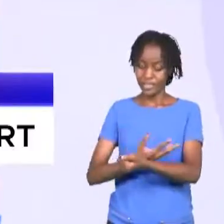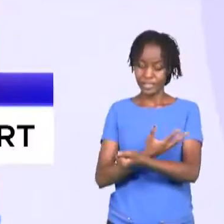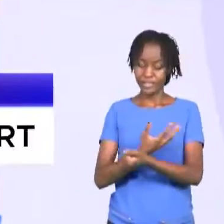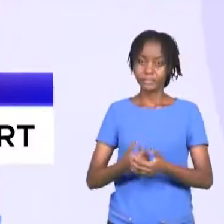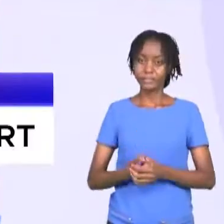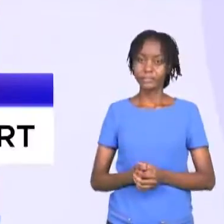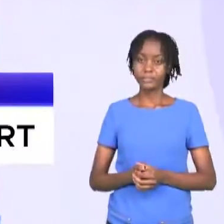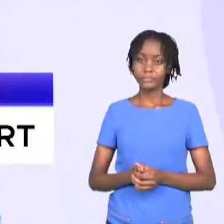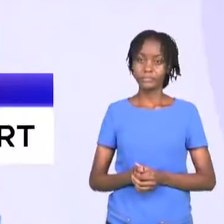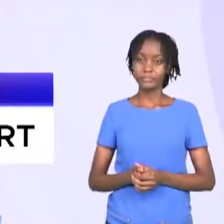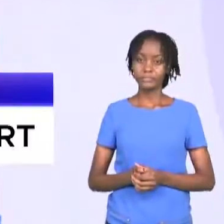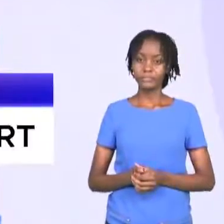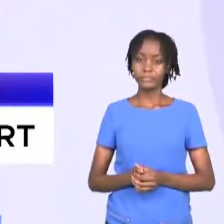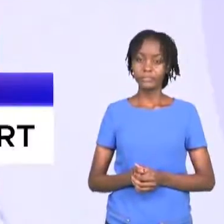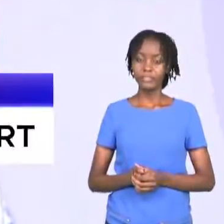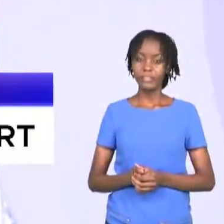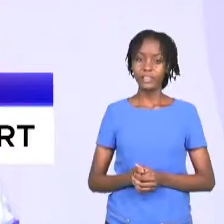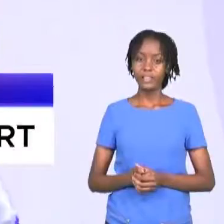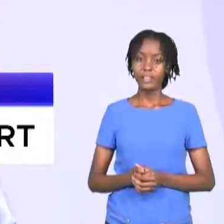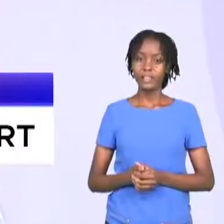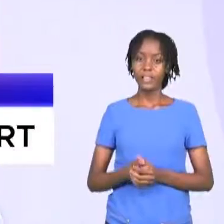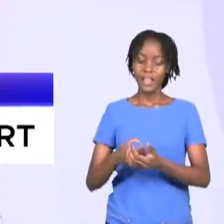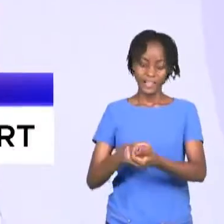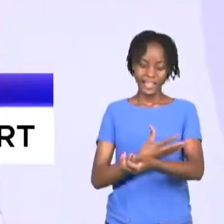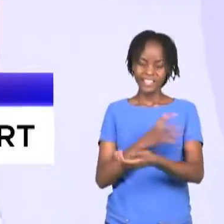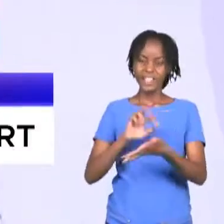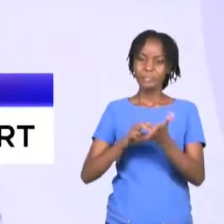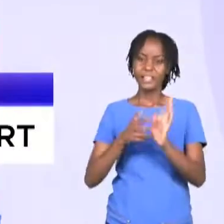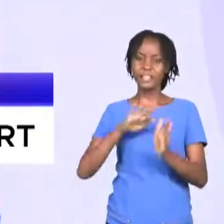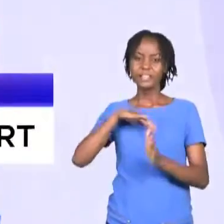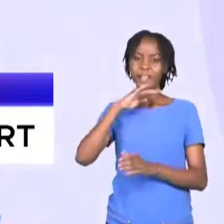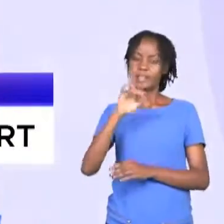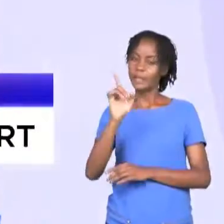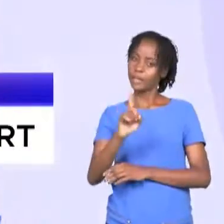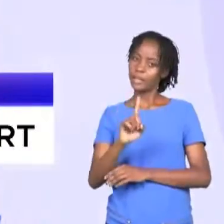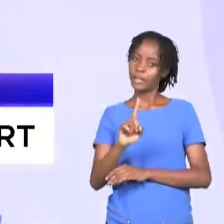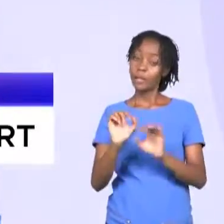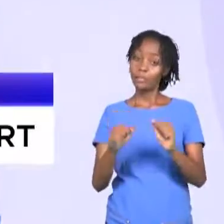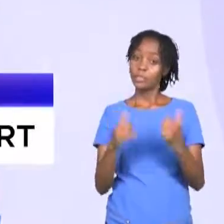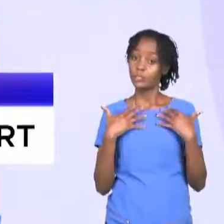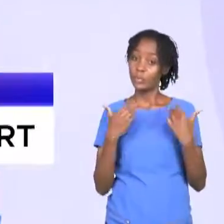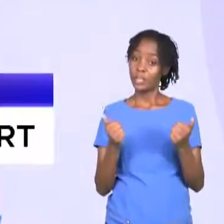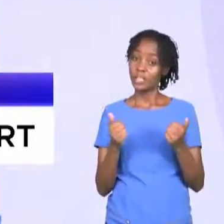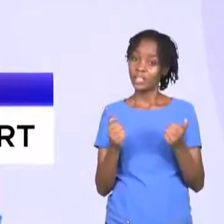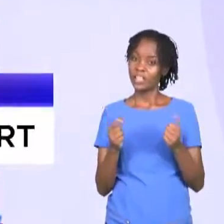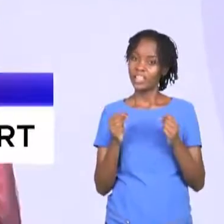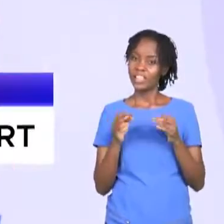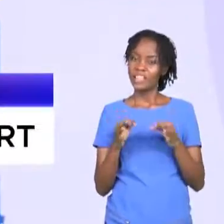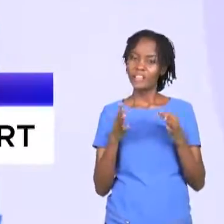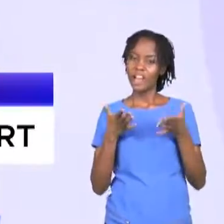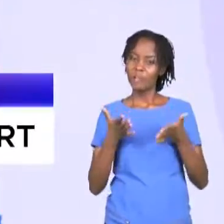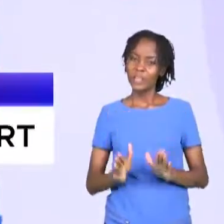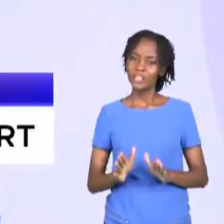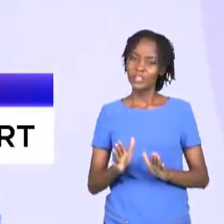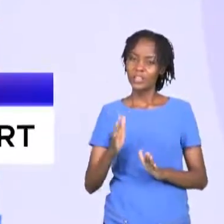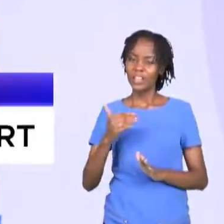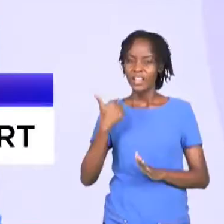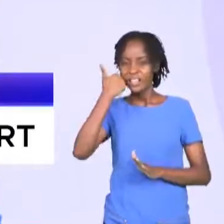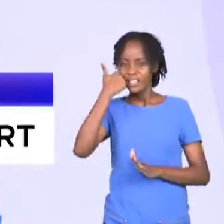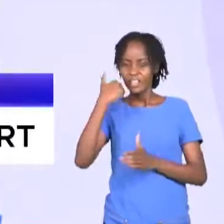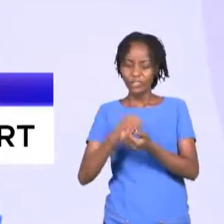not a death sentence. Inatiba, inapona. Kwa hivyo mzee akipata ugonjwa ya kansa anaonanga mwisho wa dunia